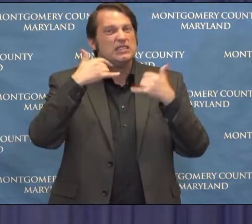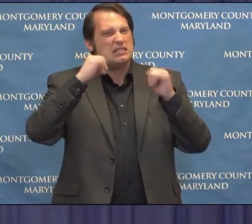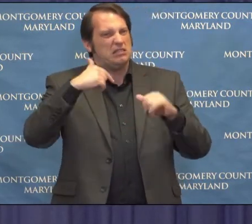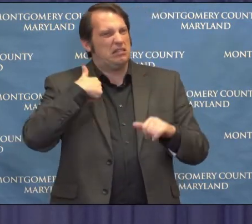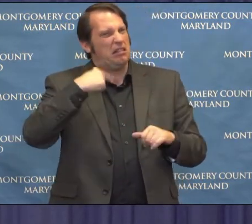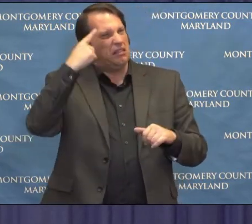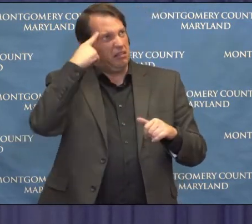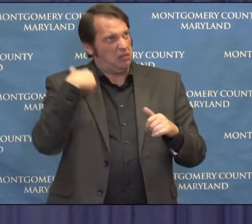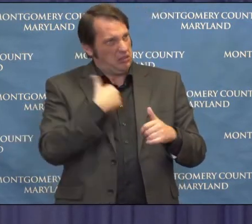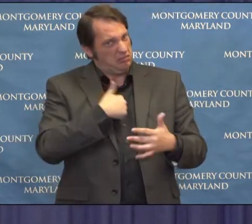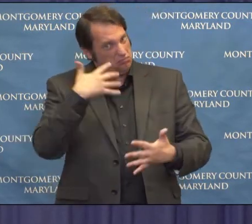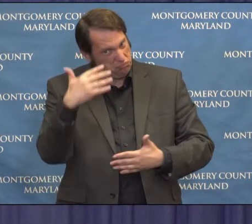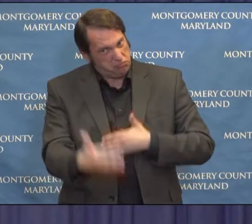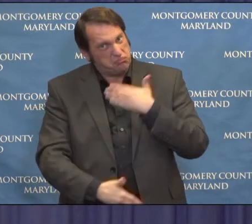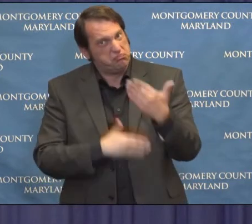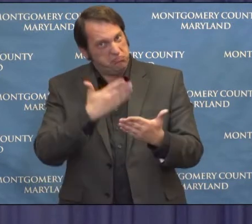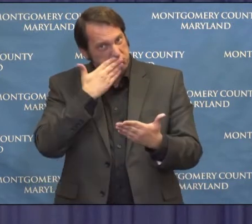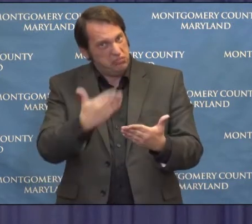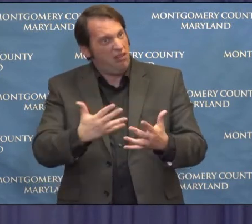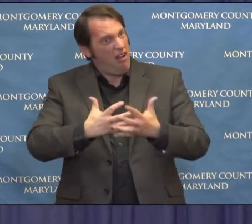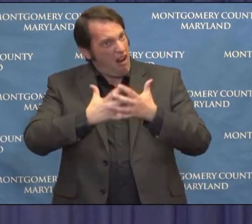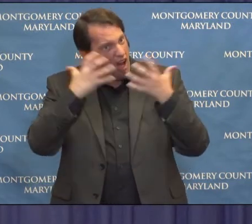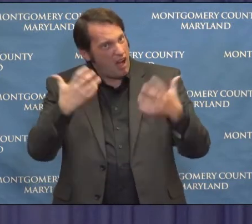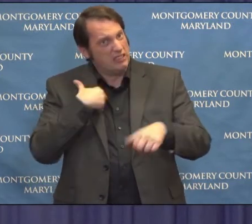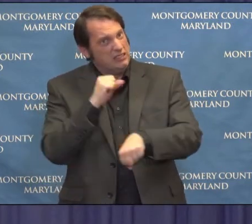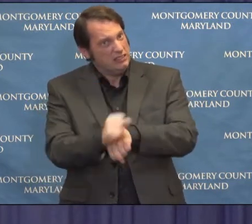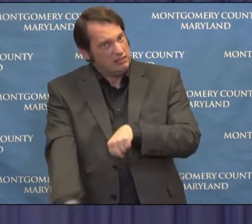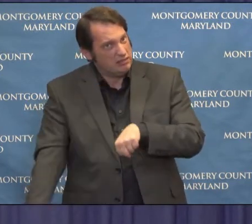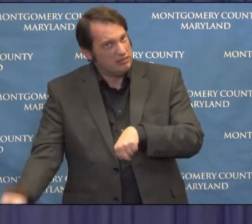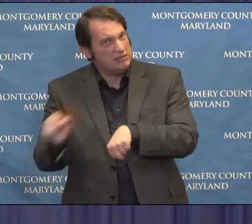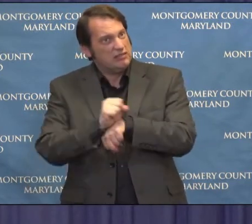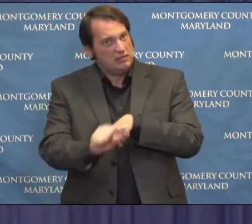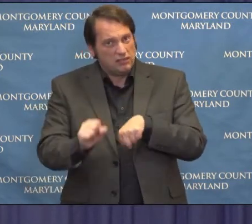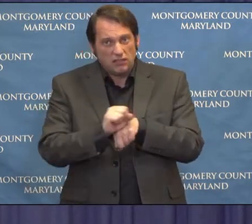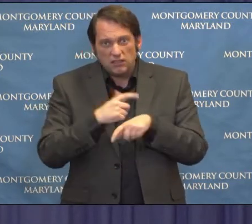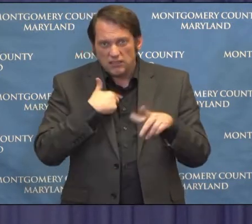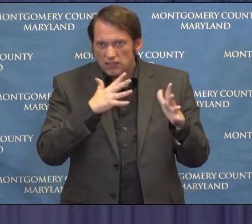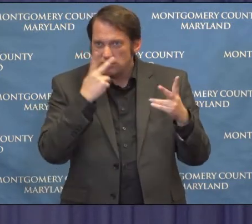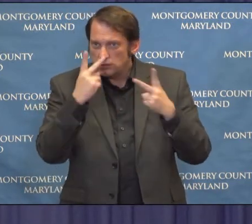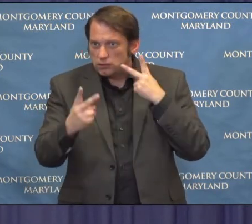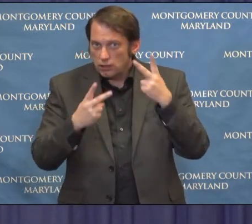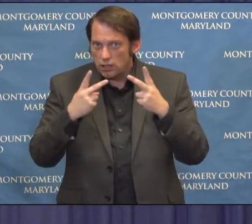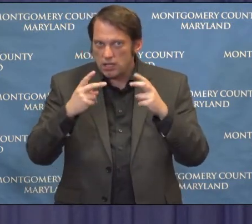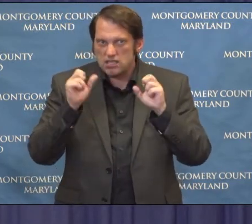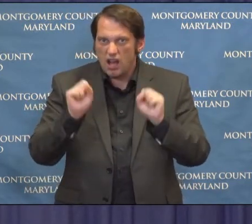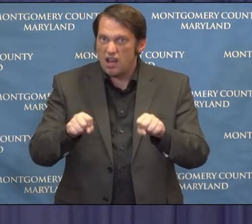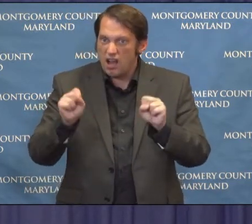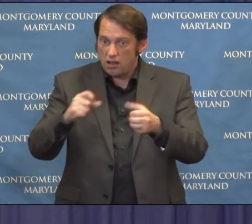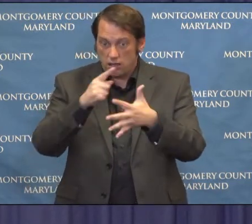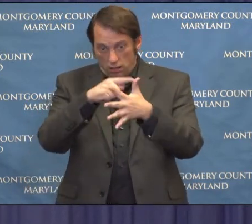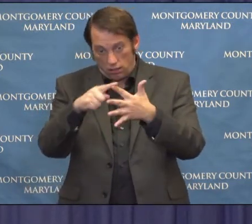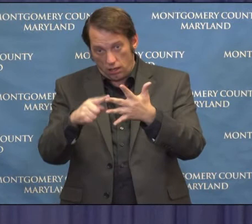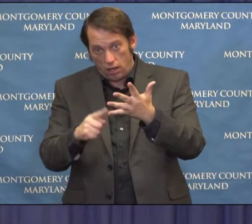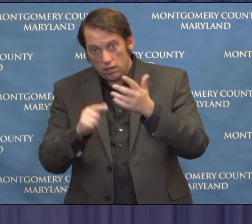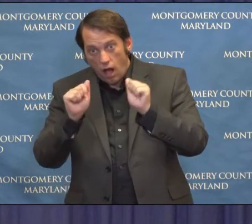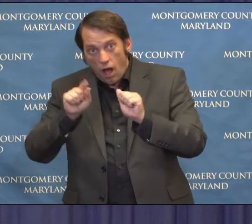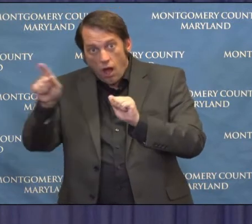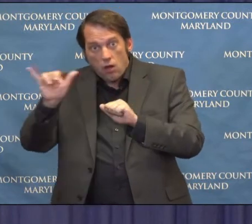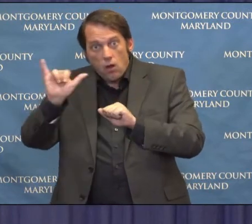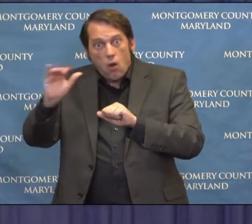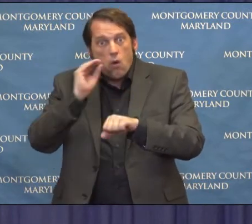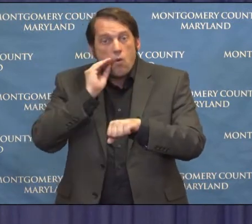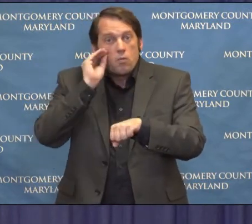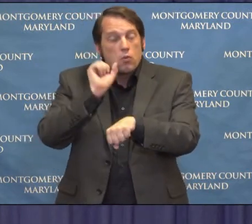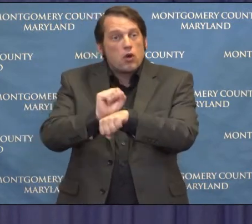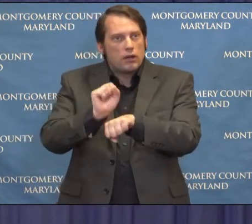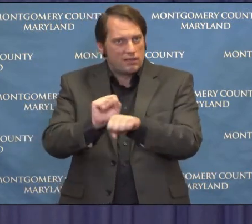what's possible. And I think, you know, that if we can demonstrate that the workload can